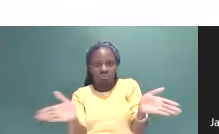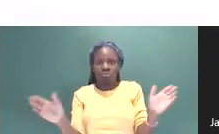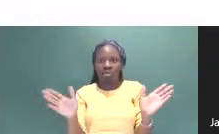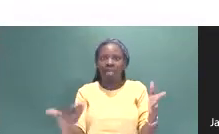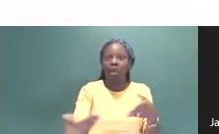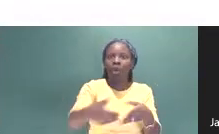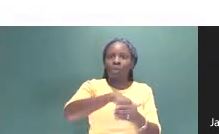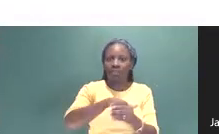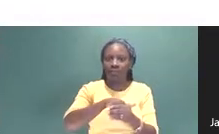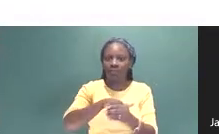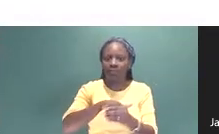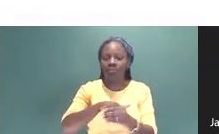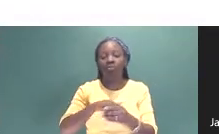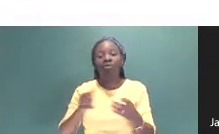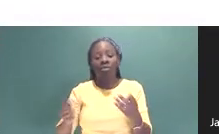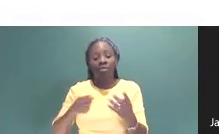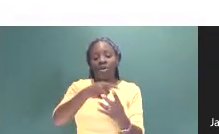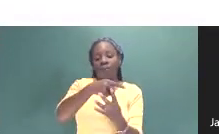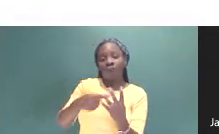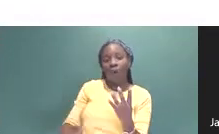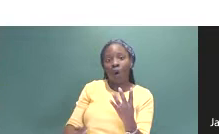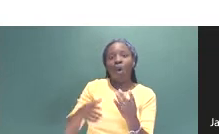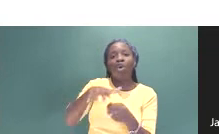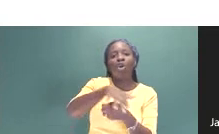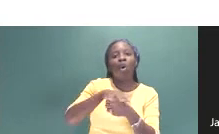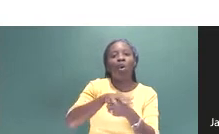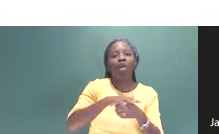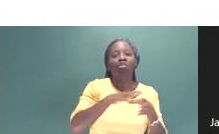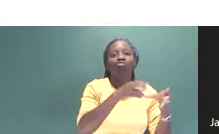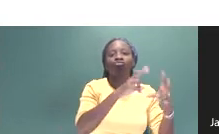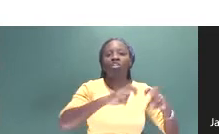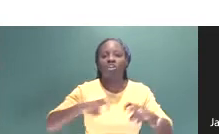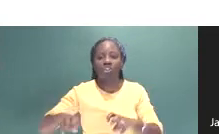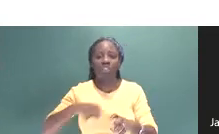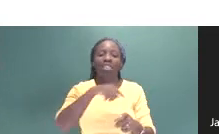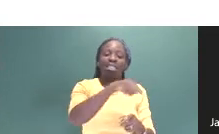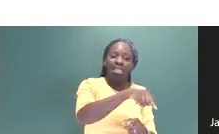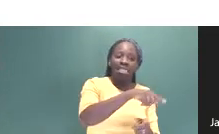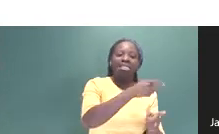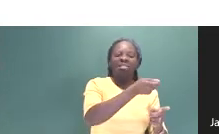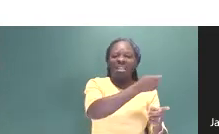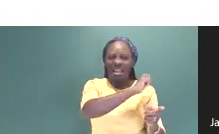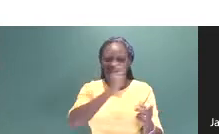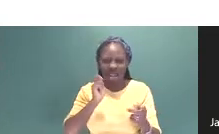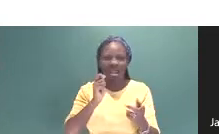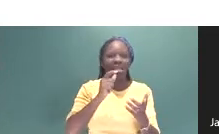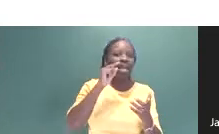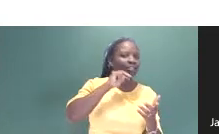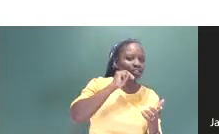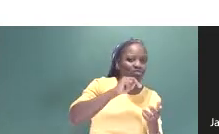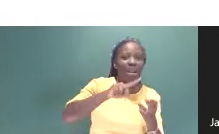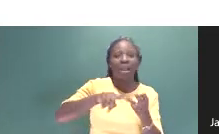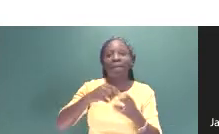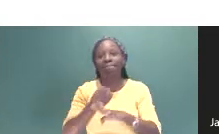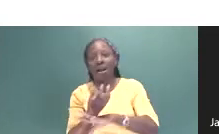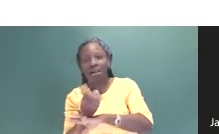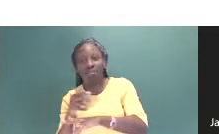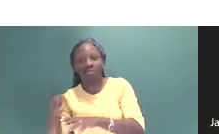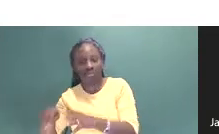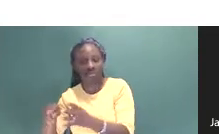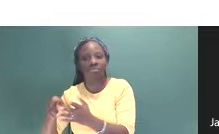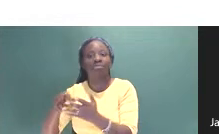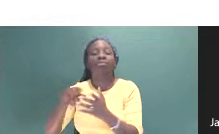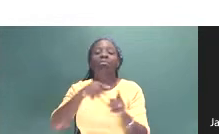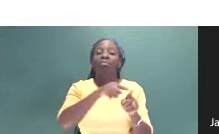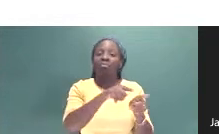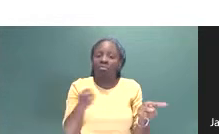already working with 4 local researchers in Nigeria, Kenya, Uganda and Bangladesh, one of whom has a disability,